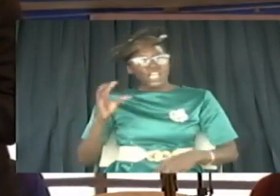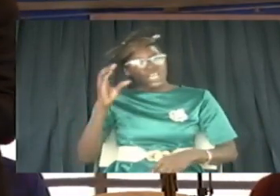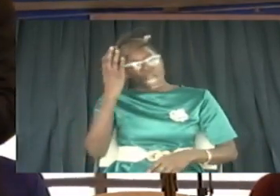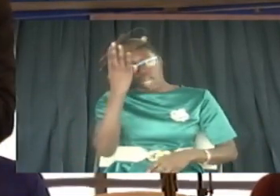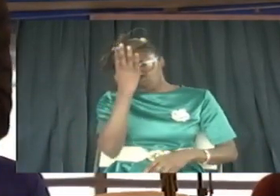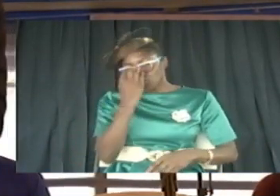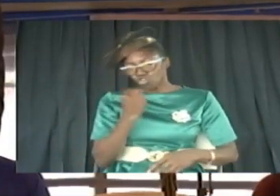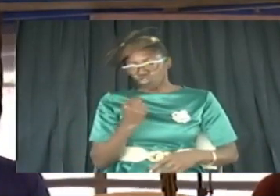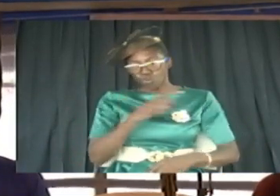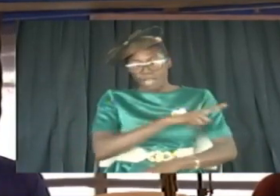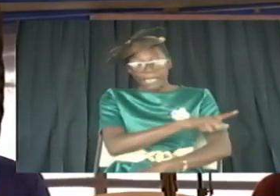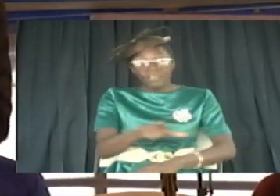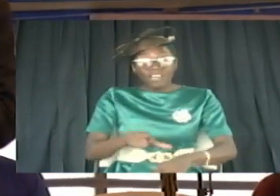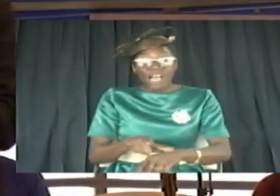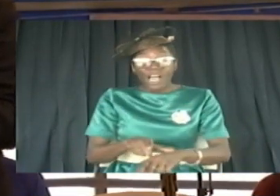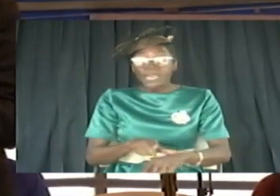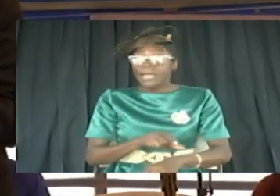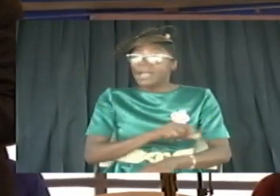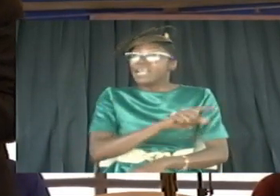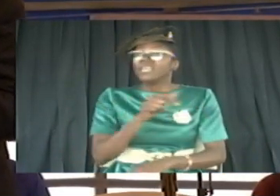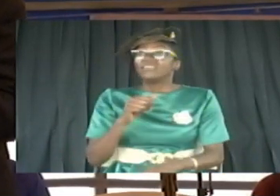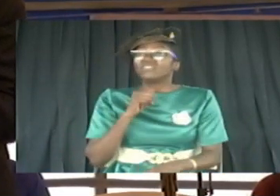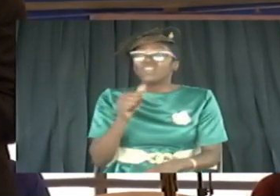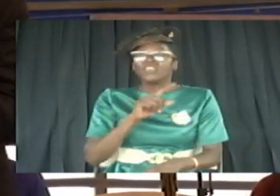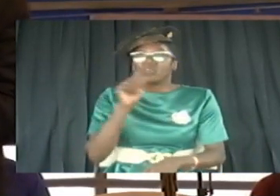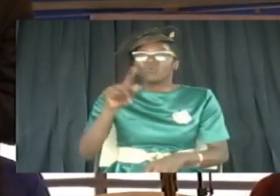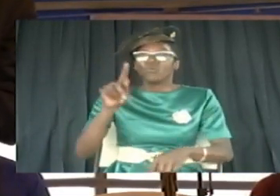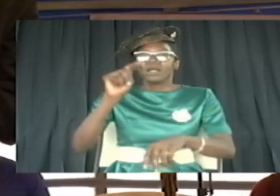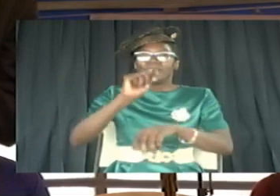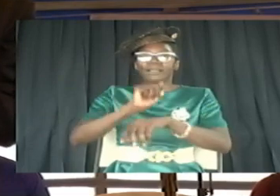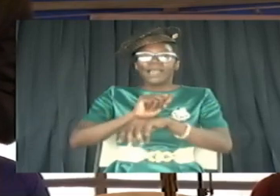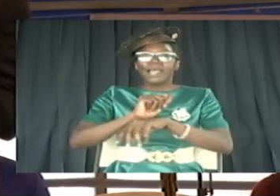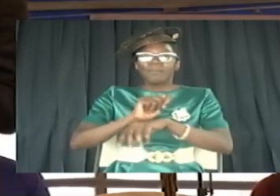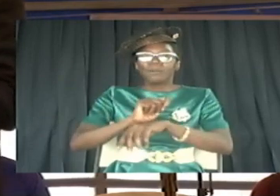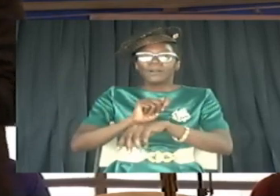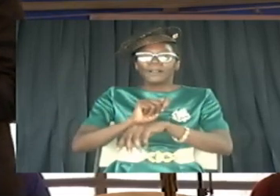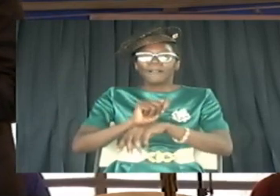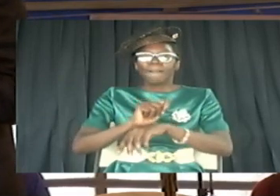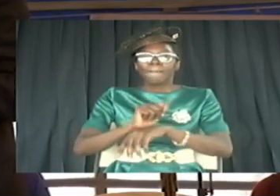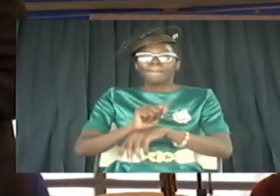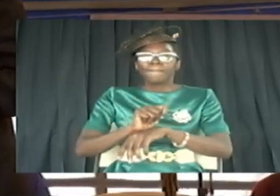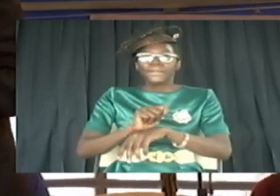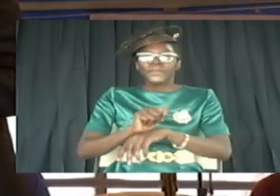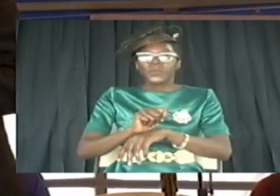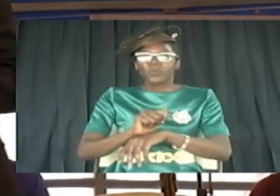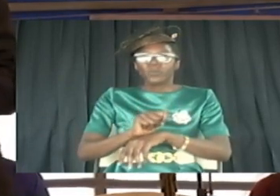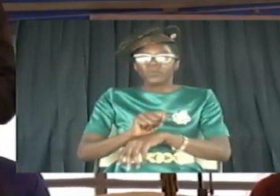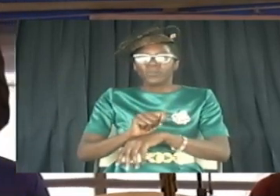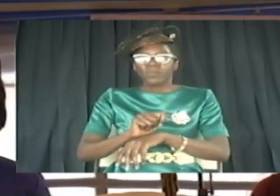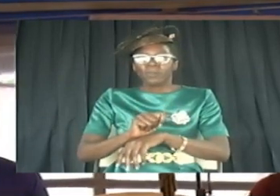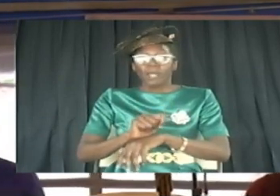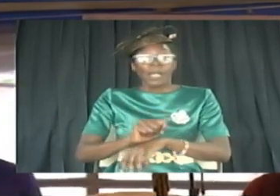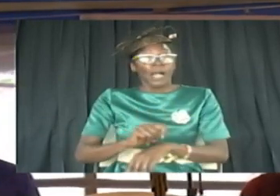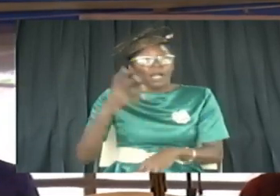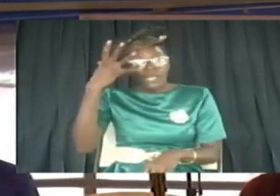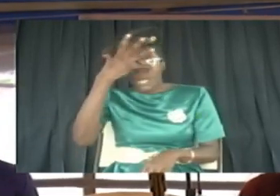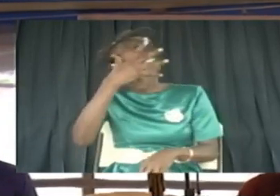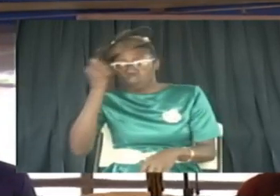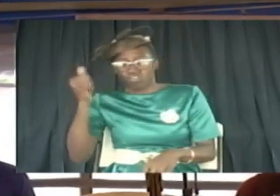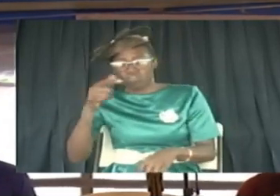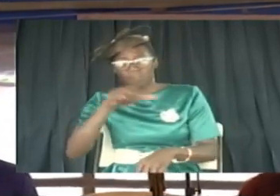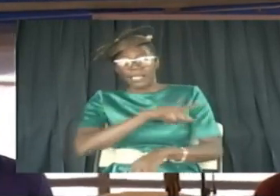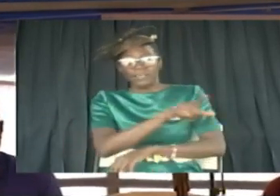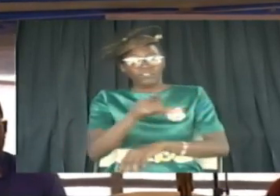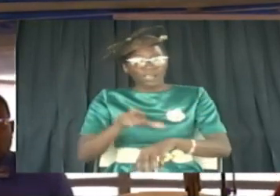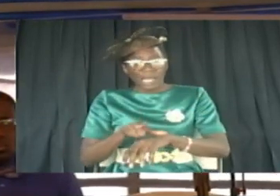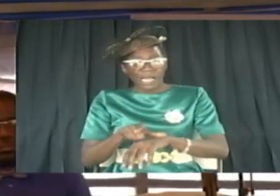not where the temple is. Even though he's not where the presence of God would be in a particular place. He's